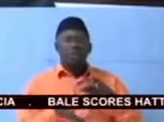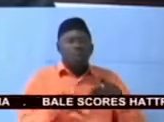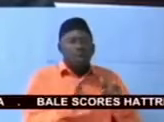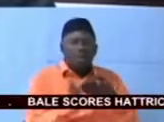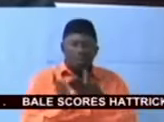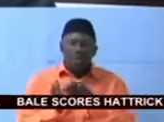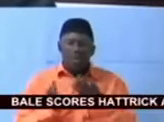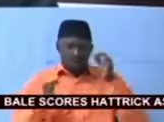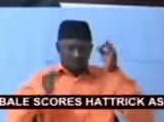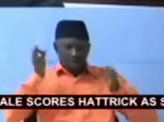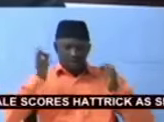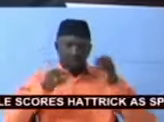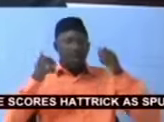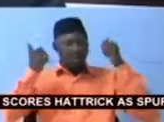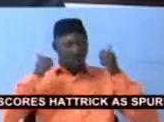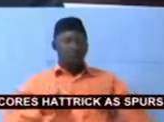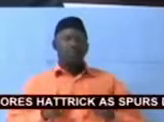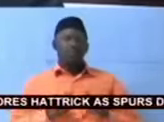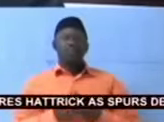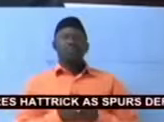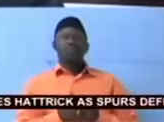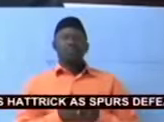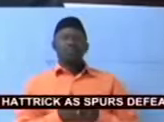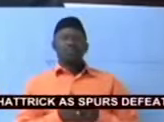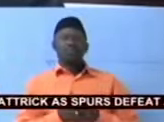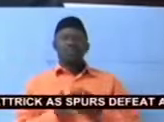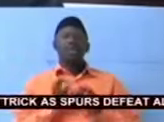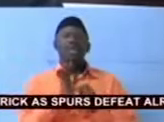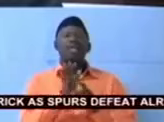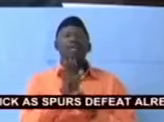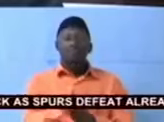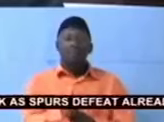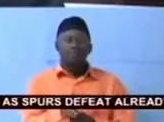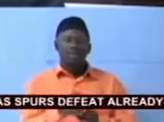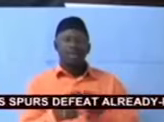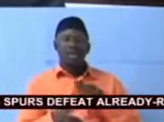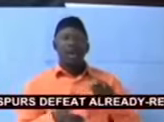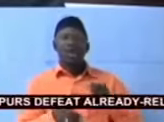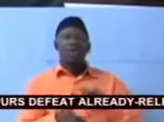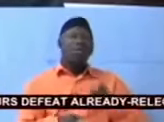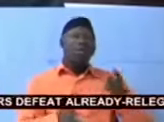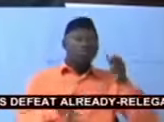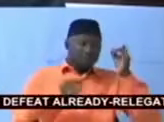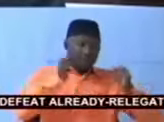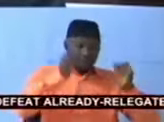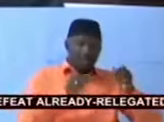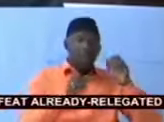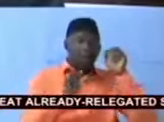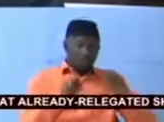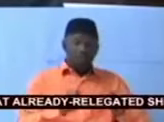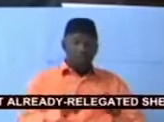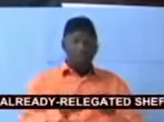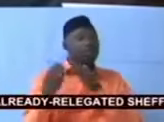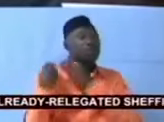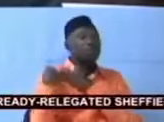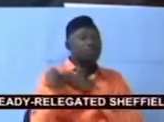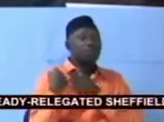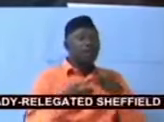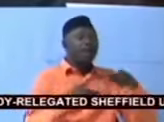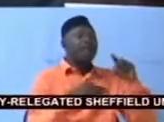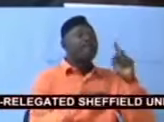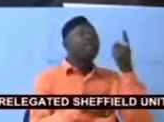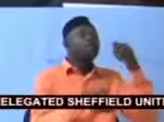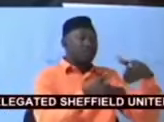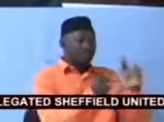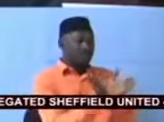lay yoyu. Just to say that there are cases that can only be handled by a first class magistrate based on the education and the qualification. Mo